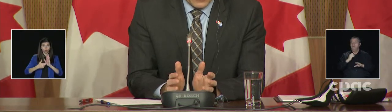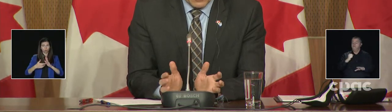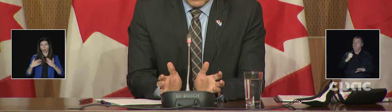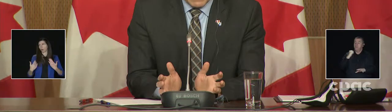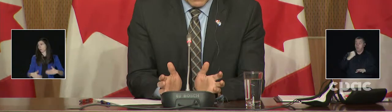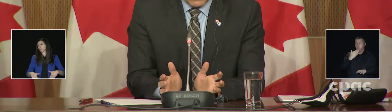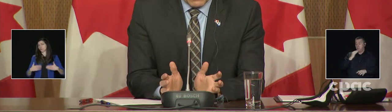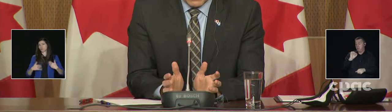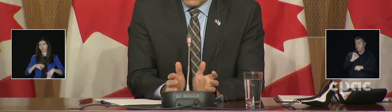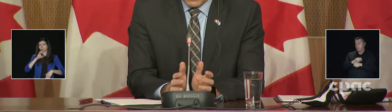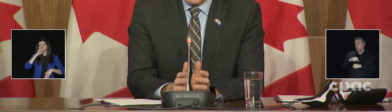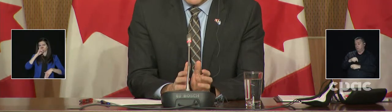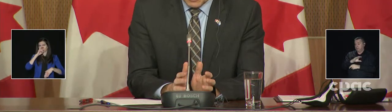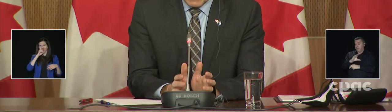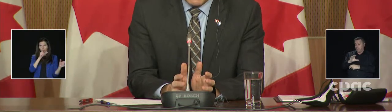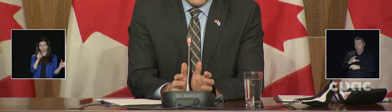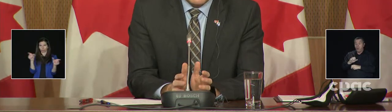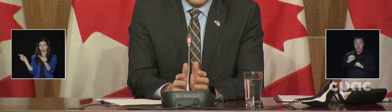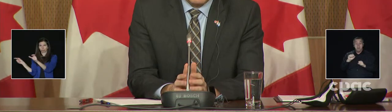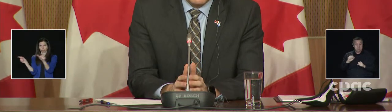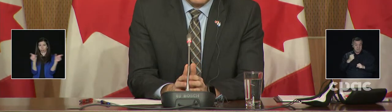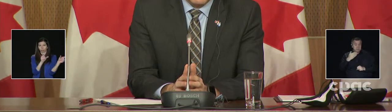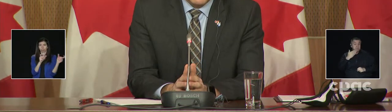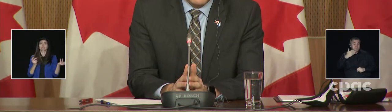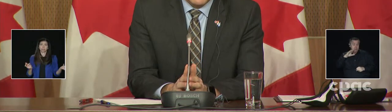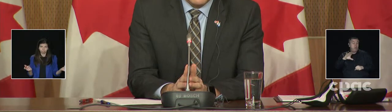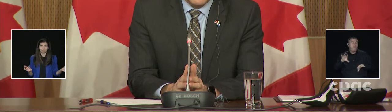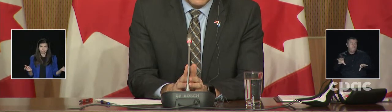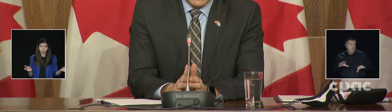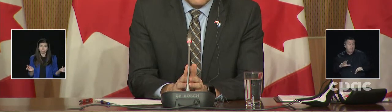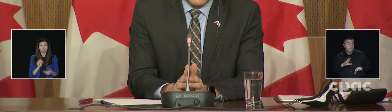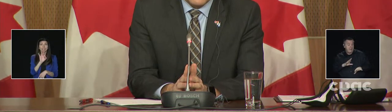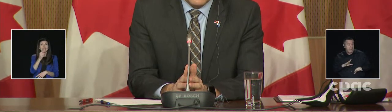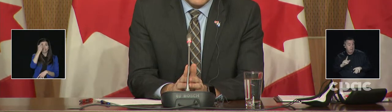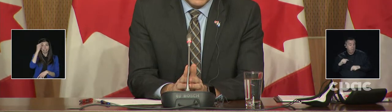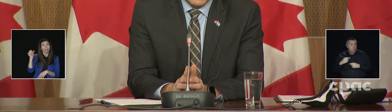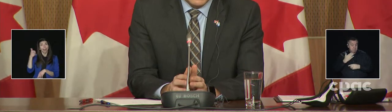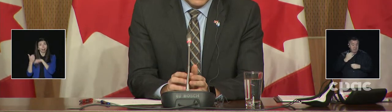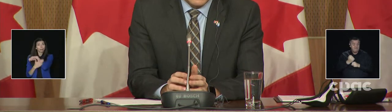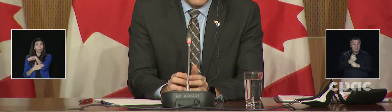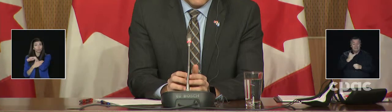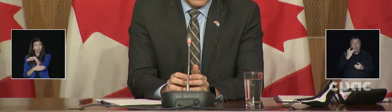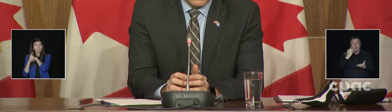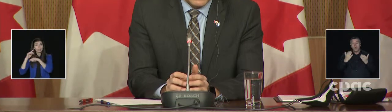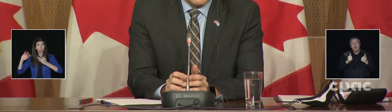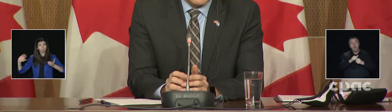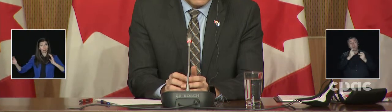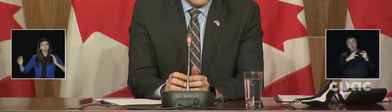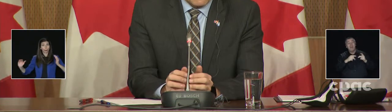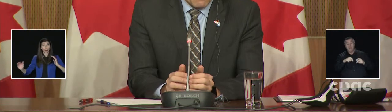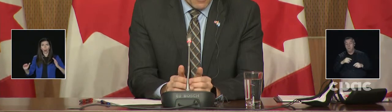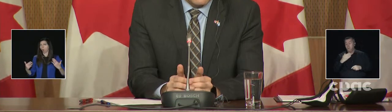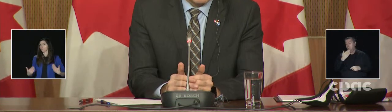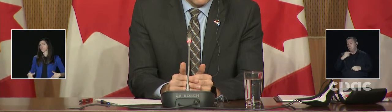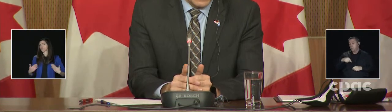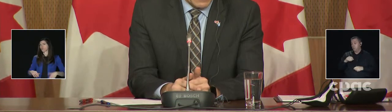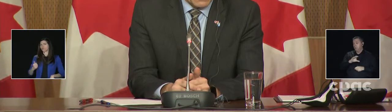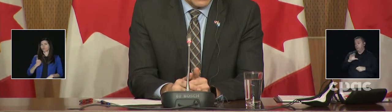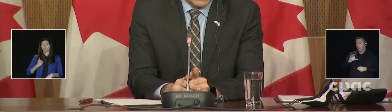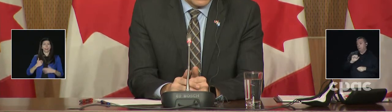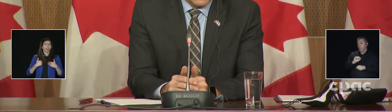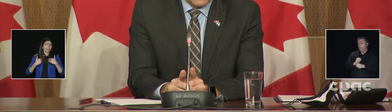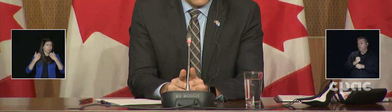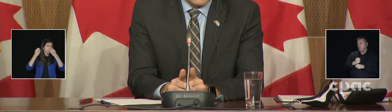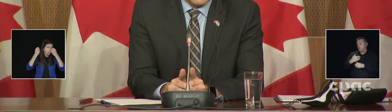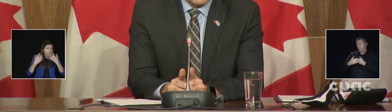we can always do better, but we've done extremely well compared to many other countries. And the reason is that we have multiple